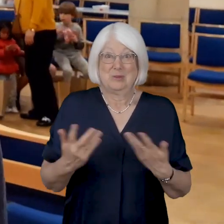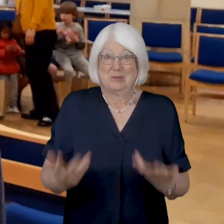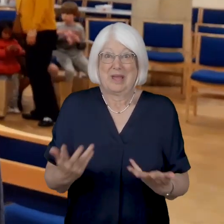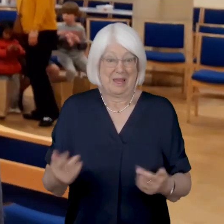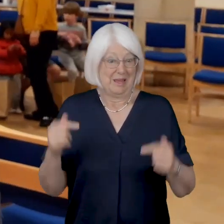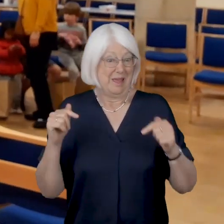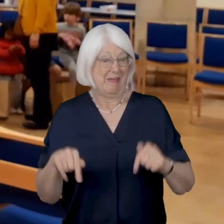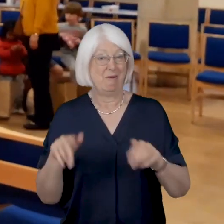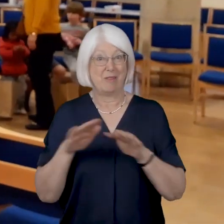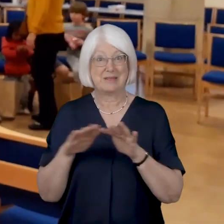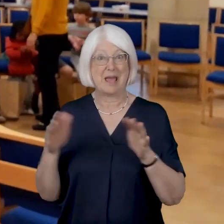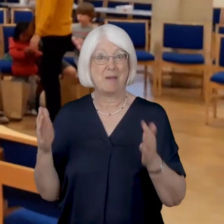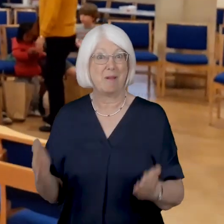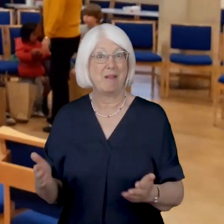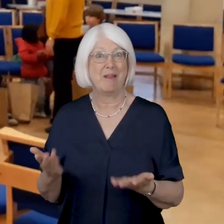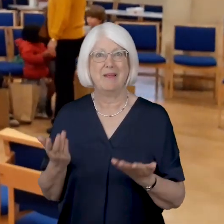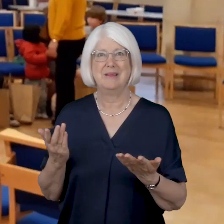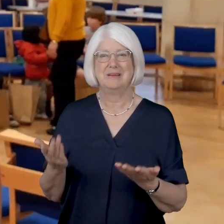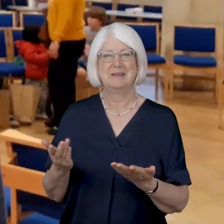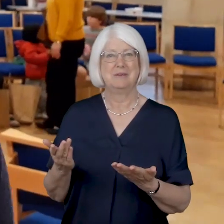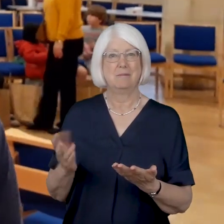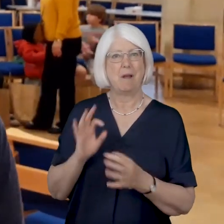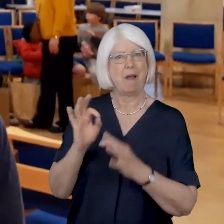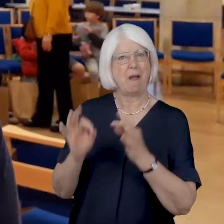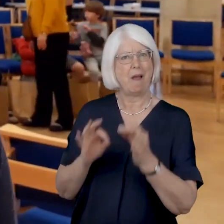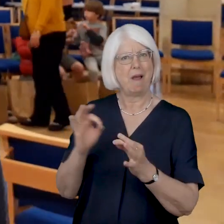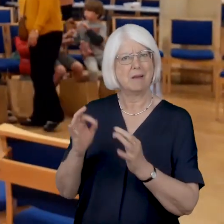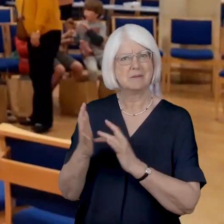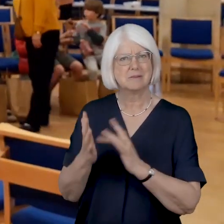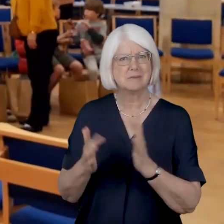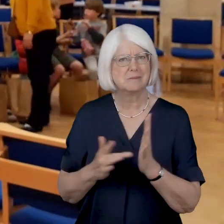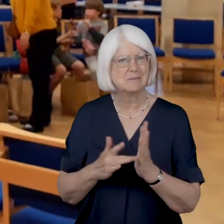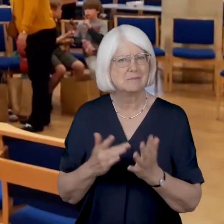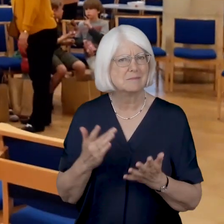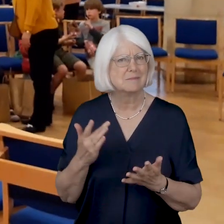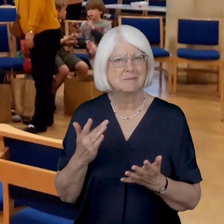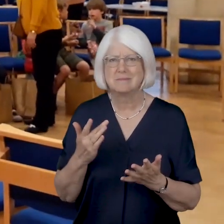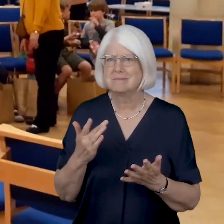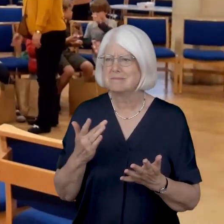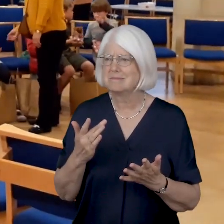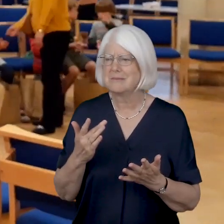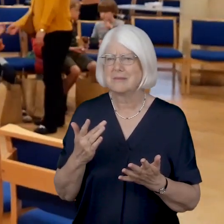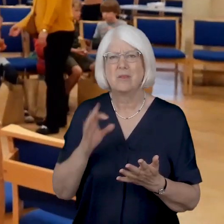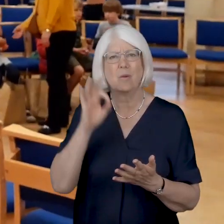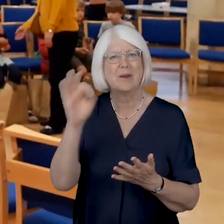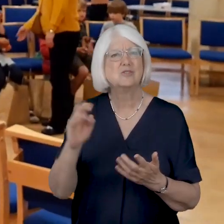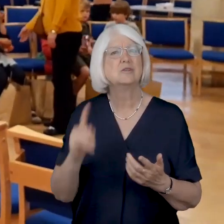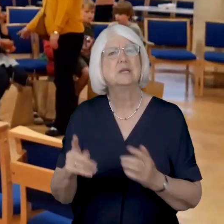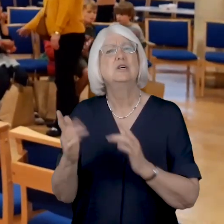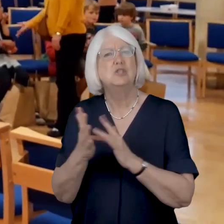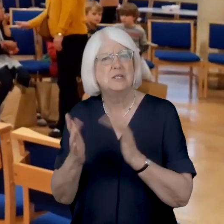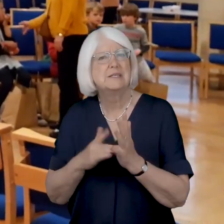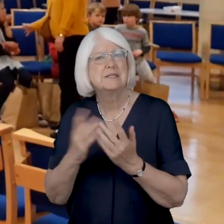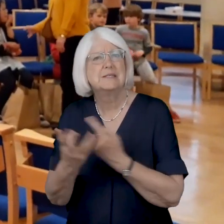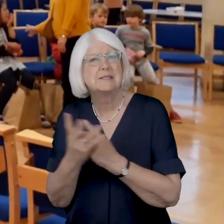Today, here at the table, we've been asking the question that Jesus' disciples asked of him.